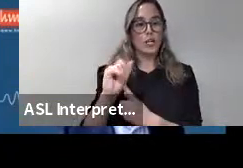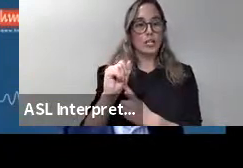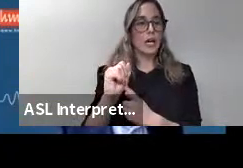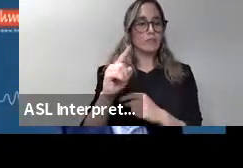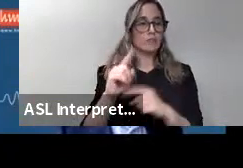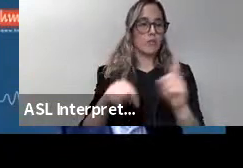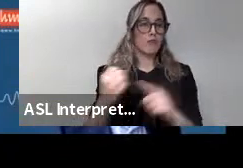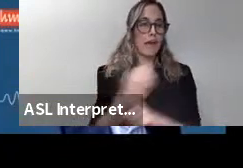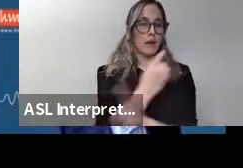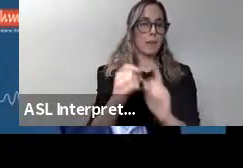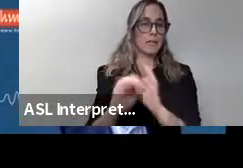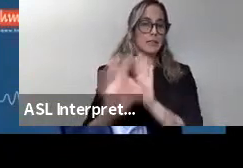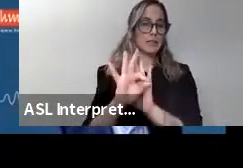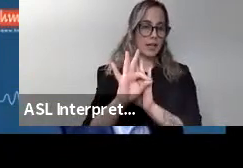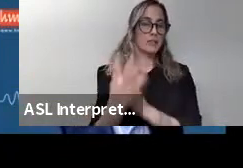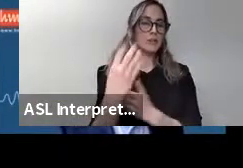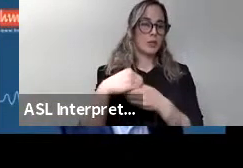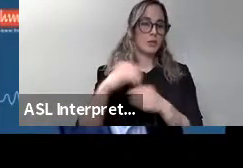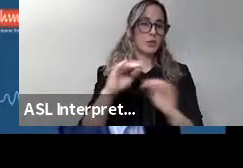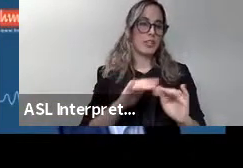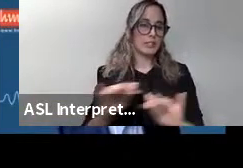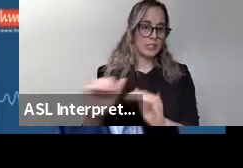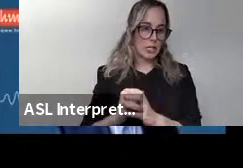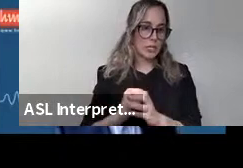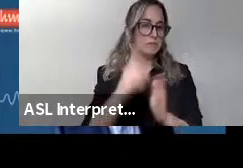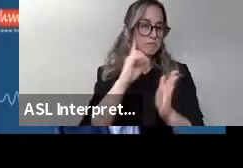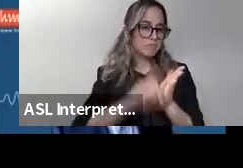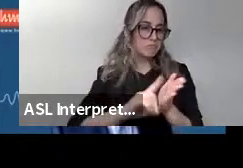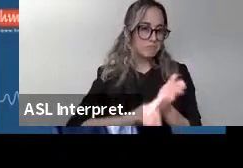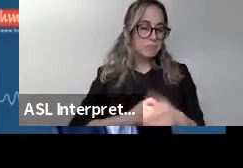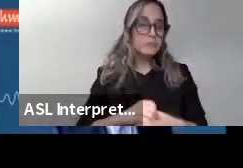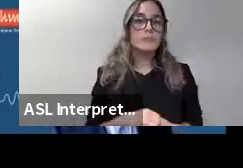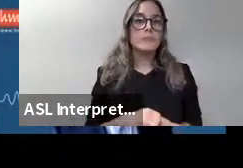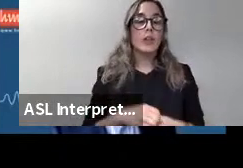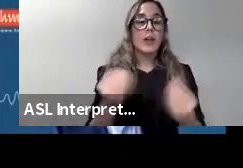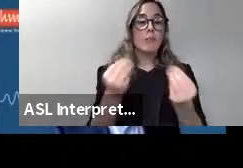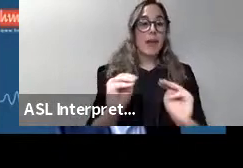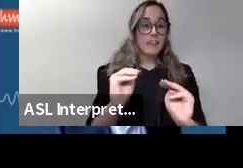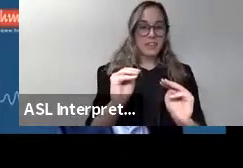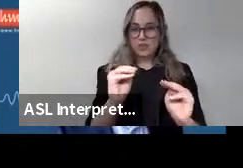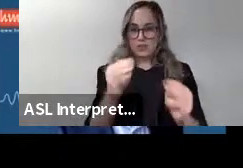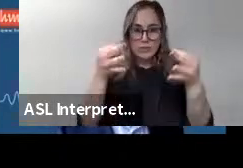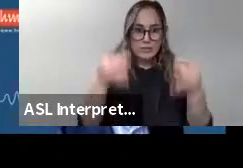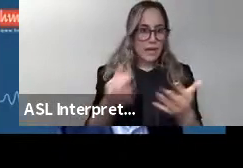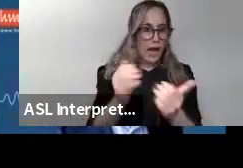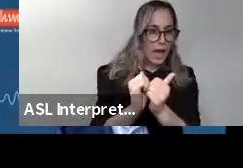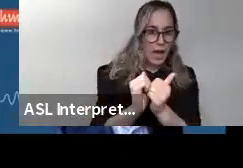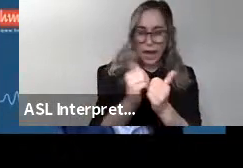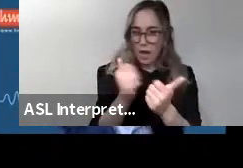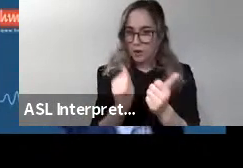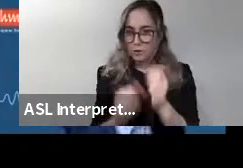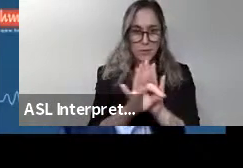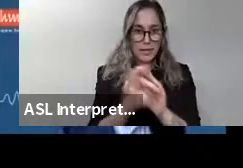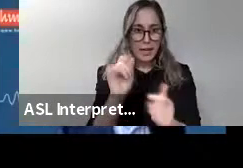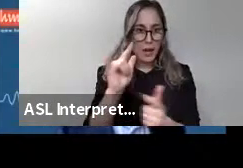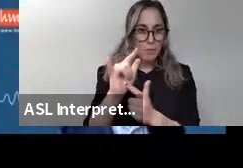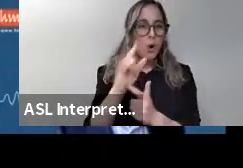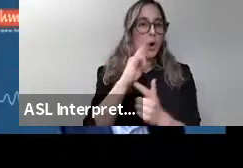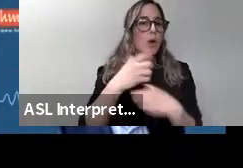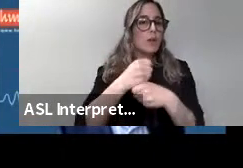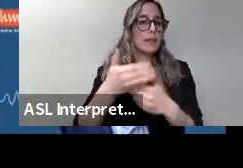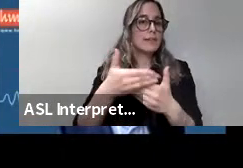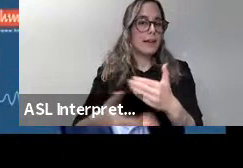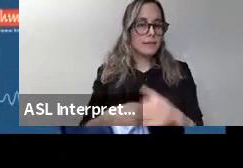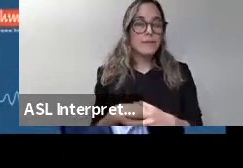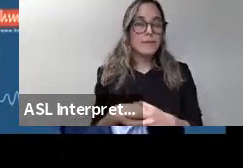selected to be included in the study. The method used to choose the 20 airports is summarized and discussed next. A statistical